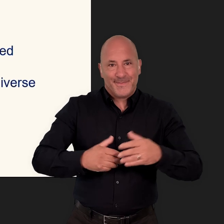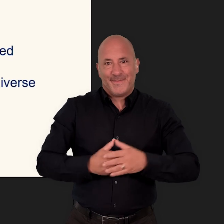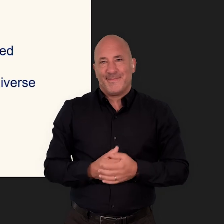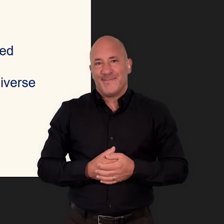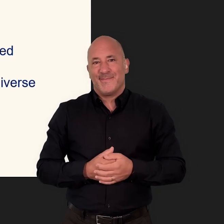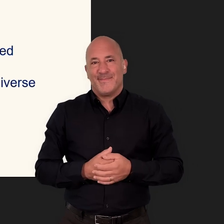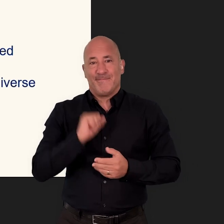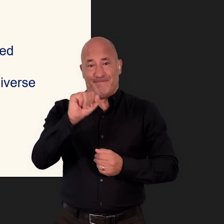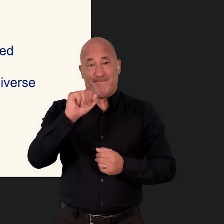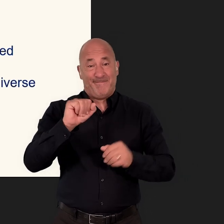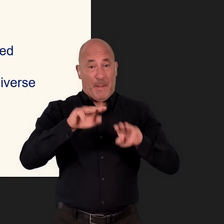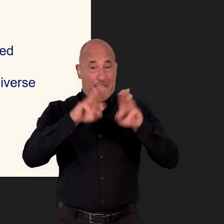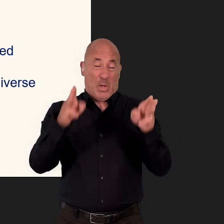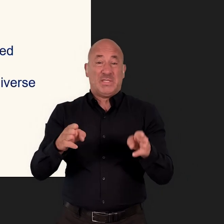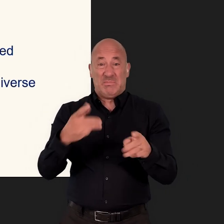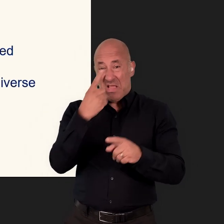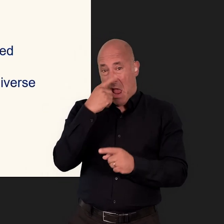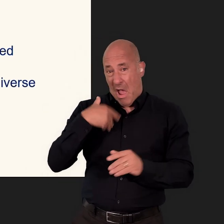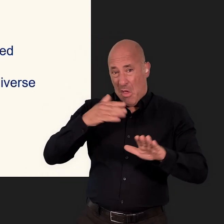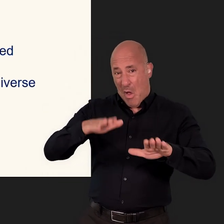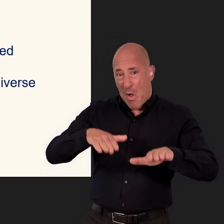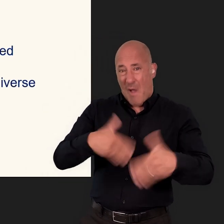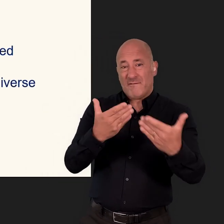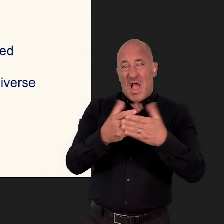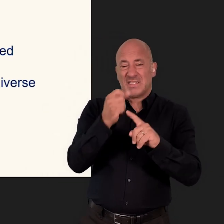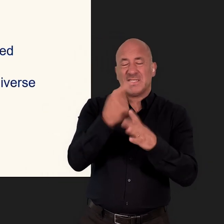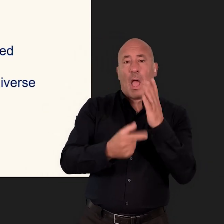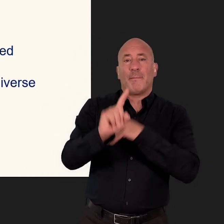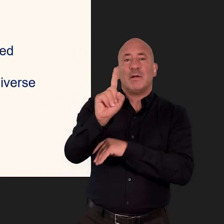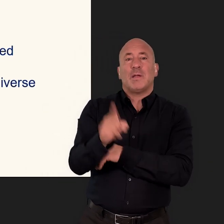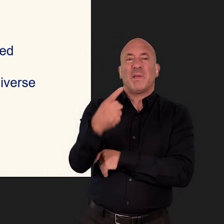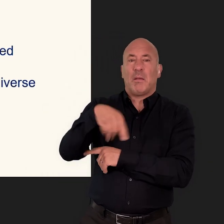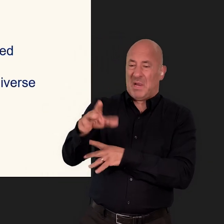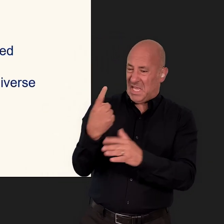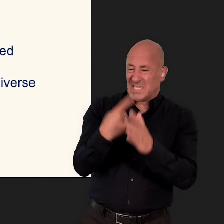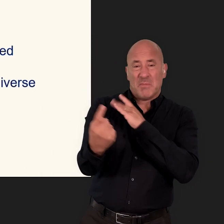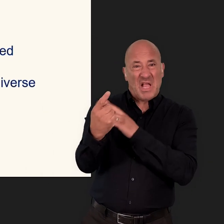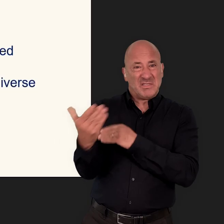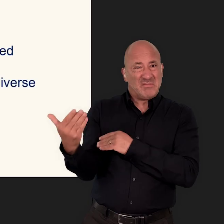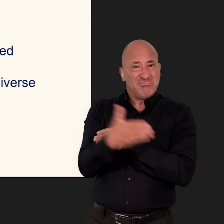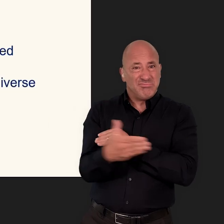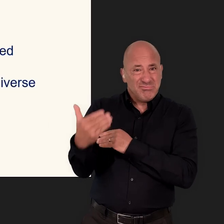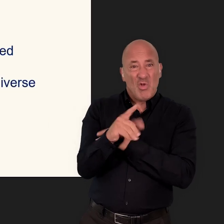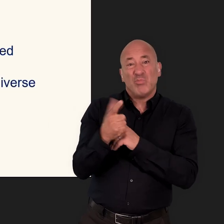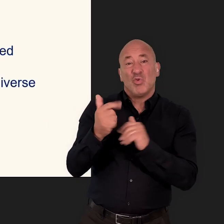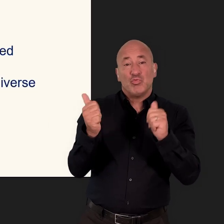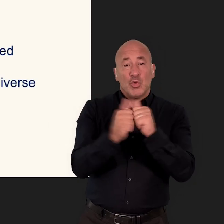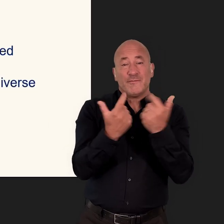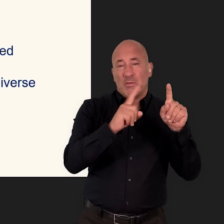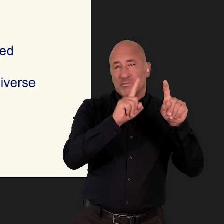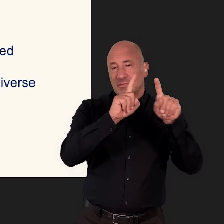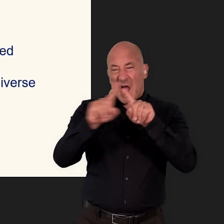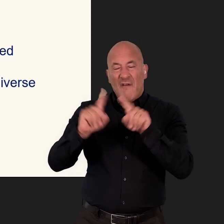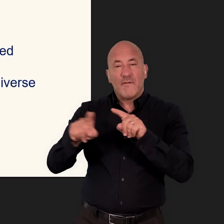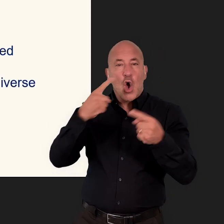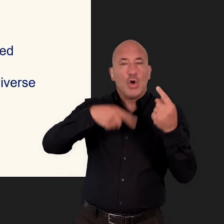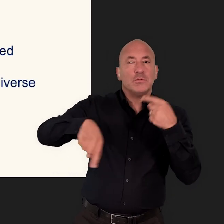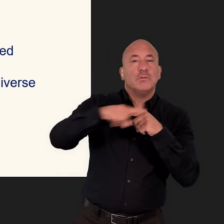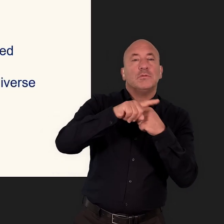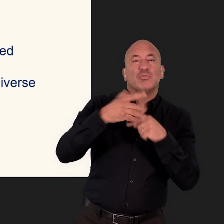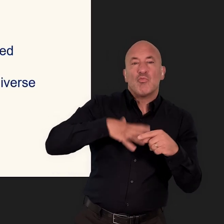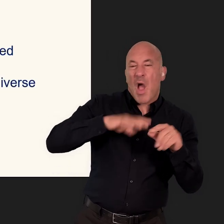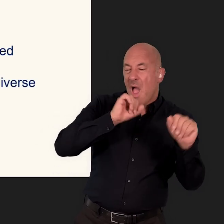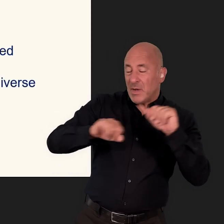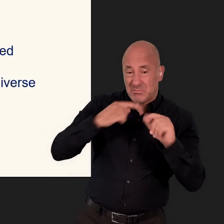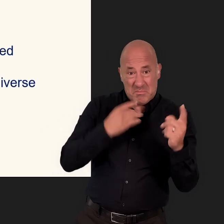sector. Museums' ability to offer independent access for disabled people and accommodation for diverse user needs